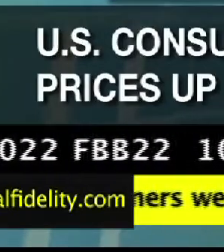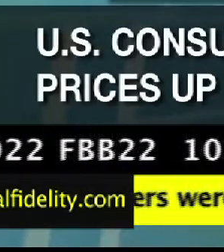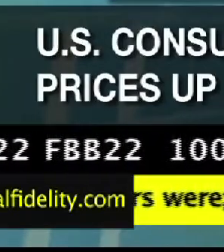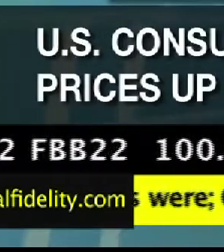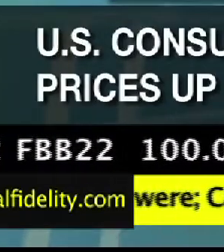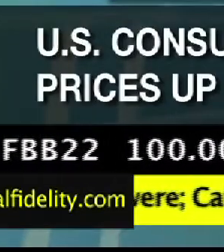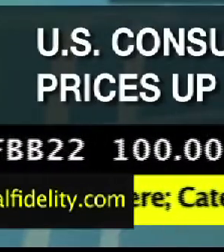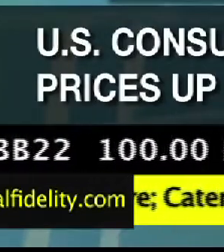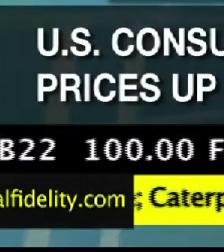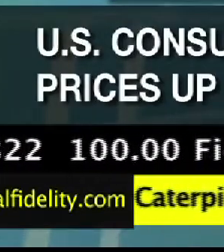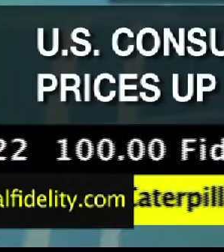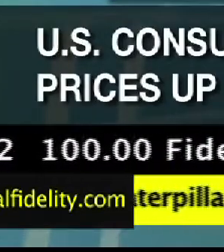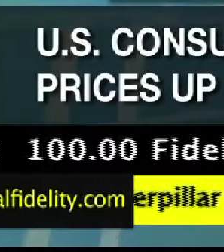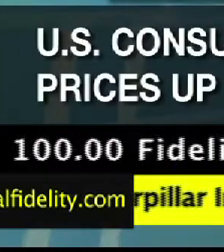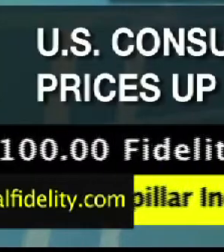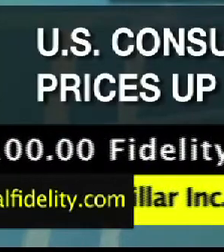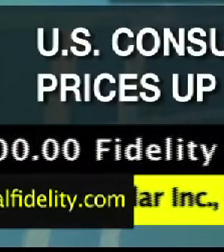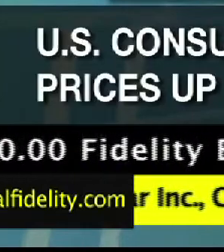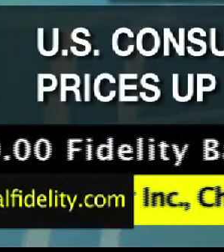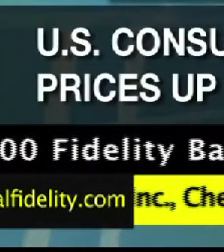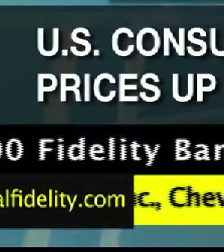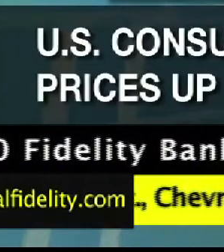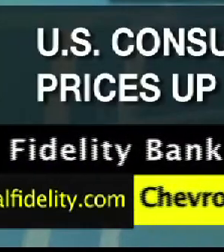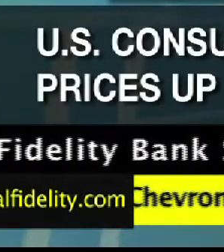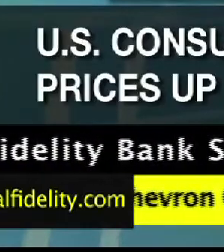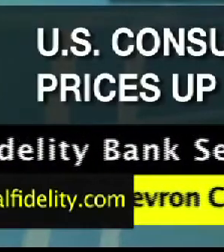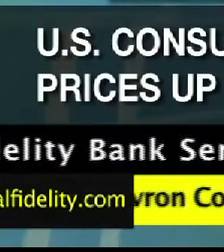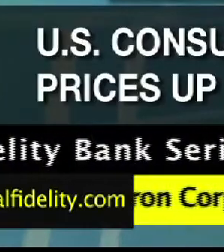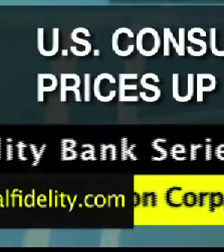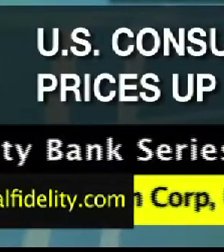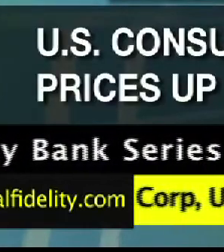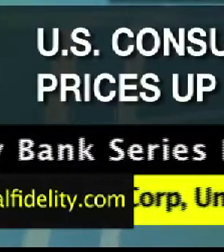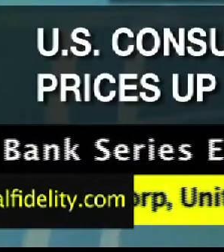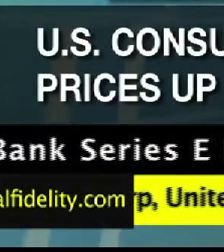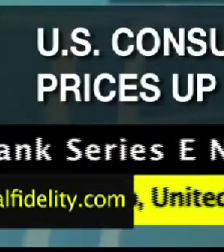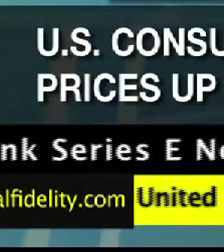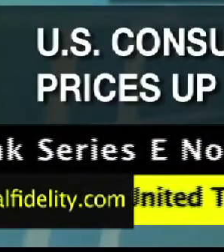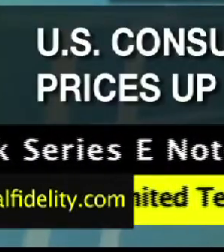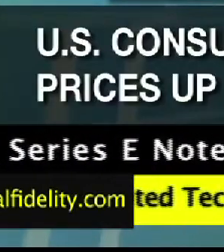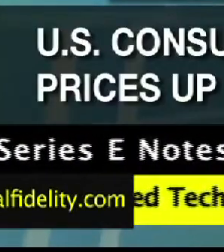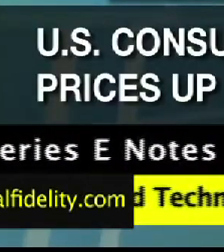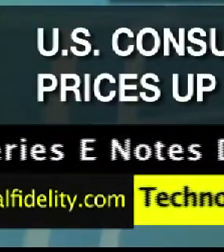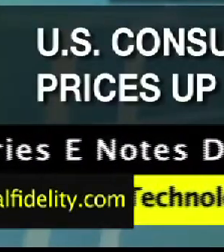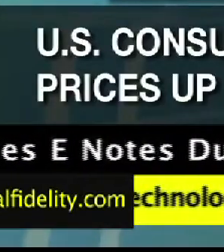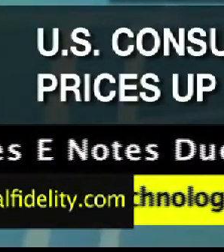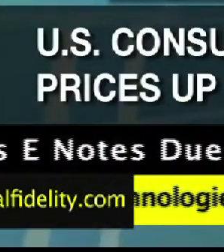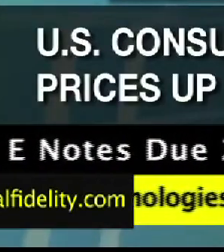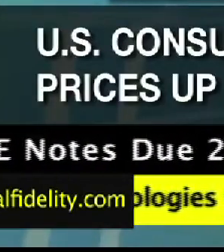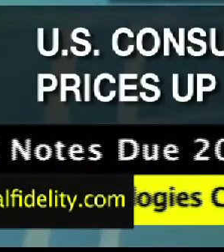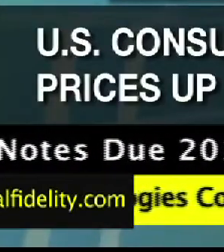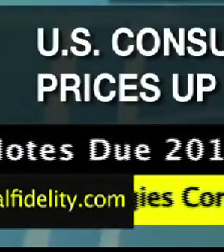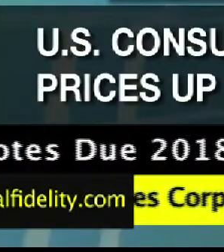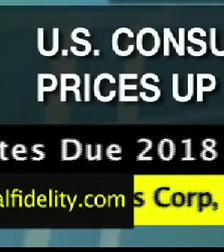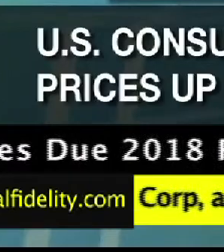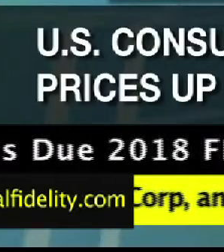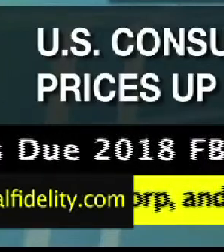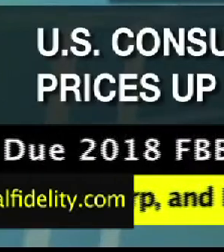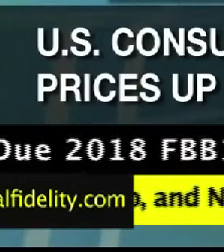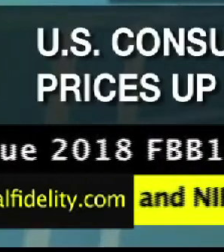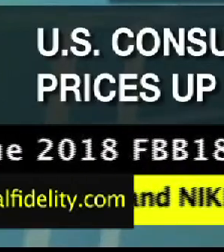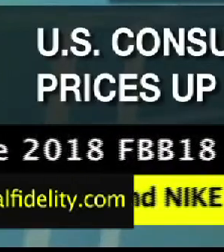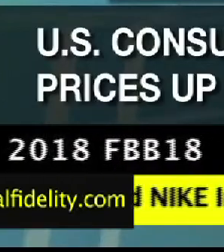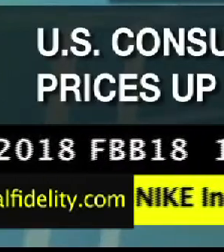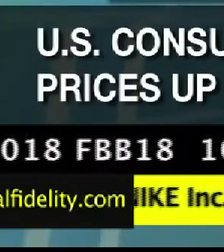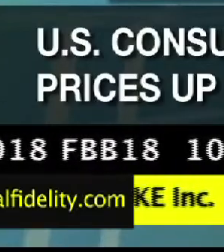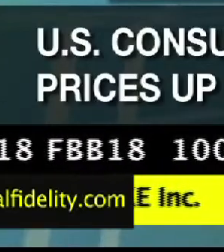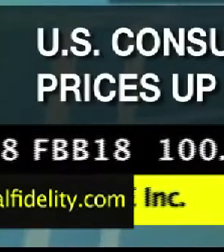an increase in U.S. interest rates. However, the year-on-year rate is still only 0.1%, although excluding